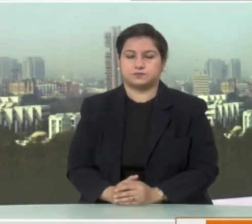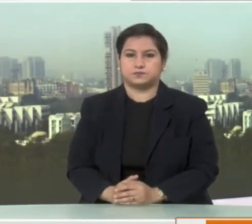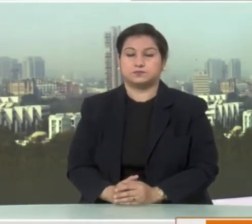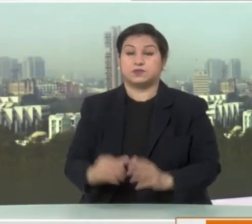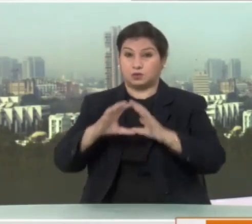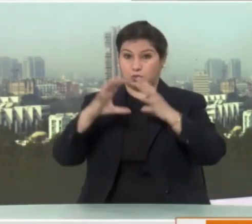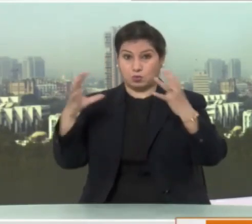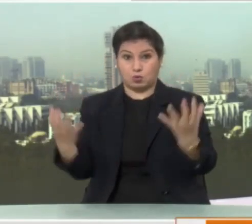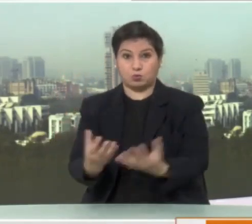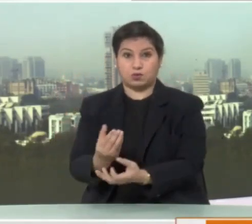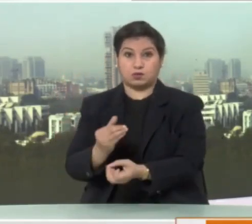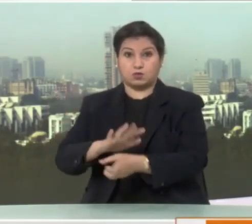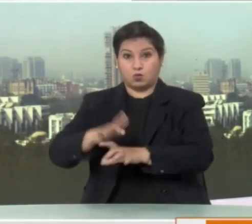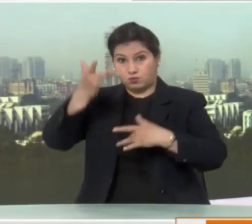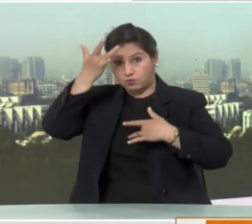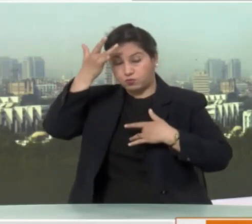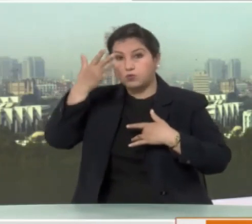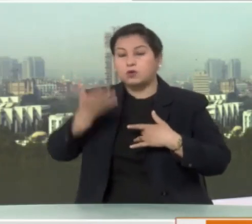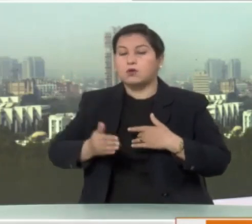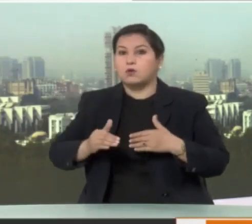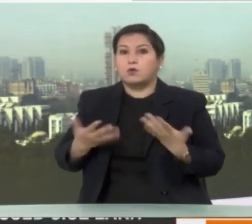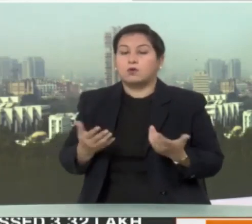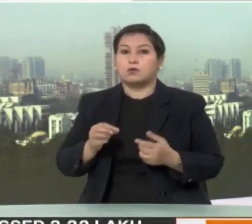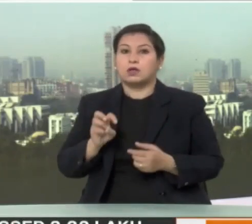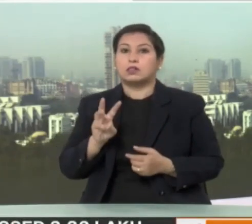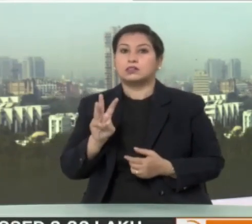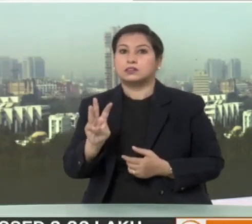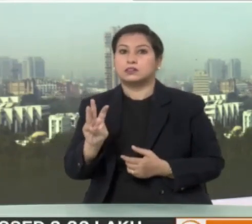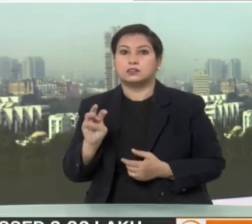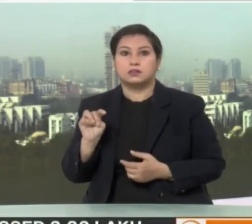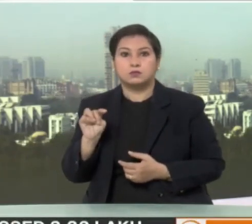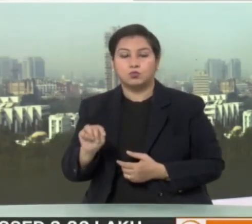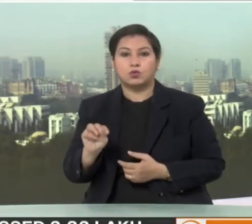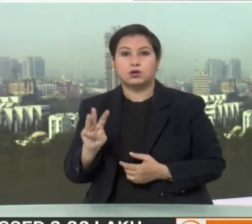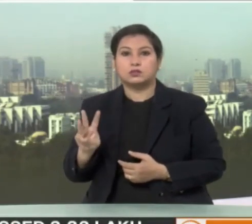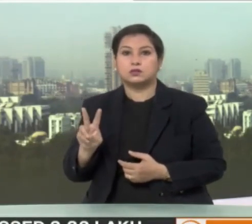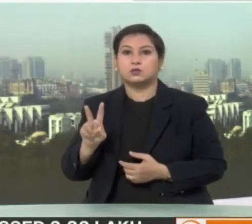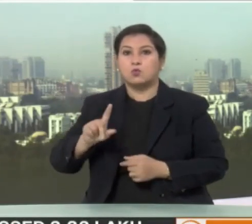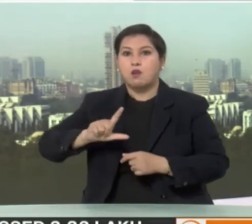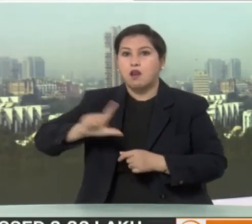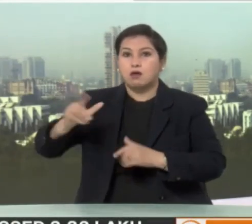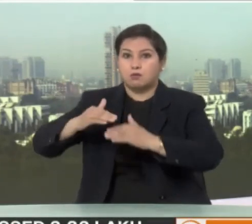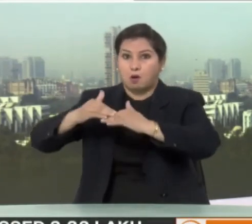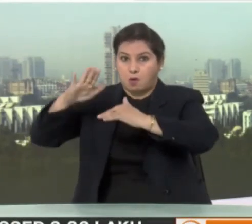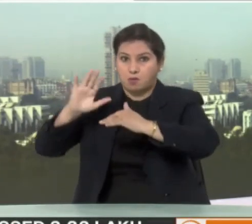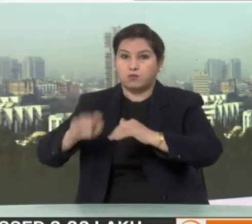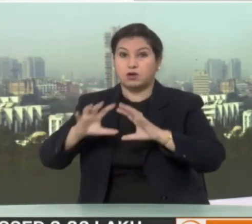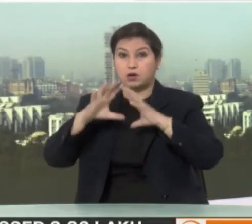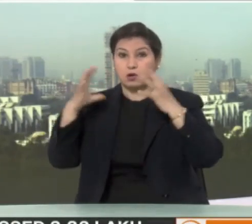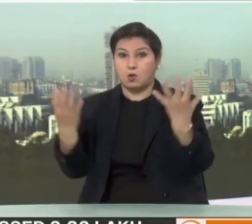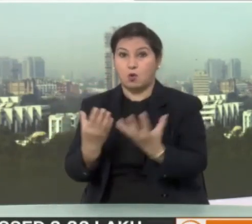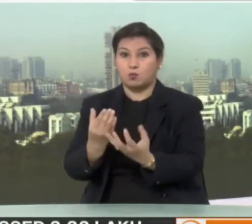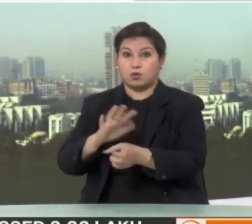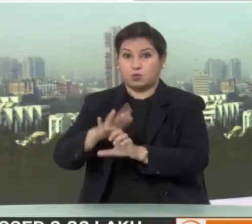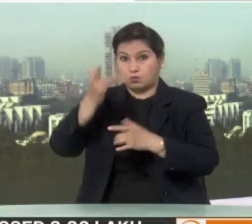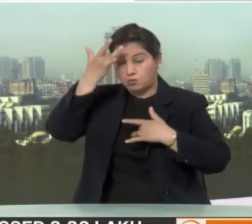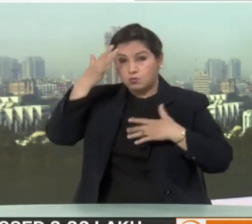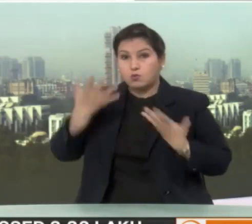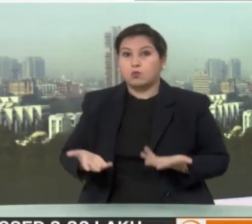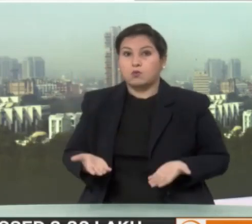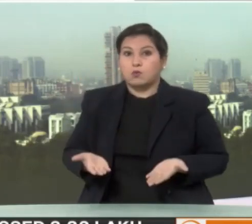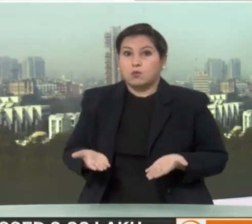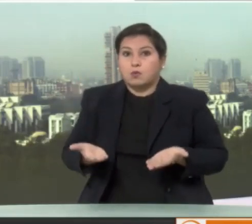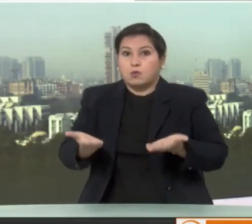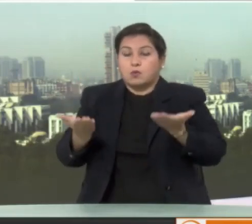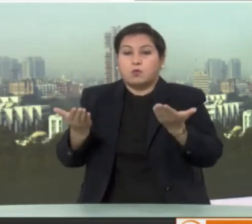The global COVID-19 death toll has surpassed the 3.32 lakh mark, while the global COVID-19 cases have